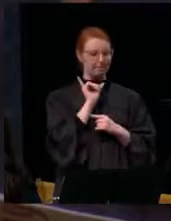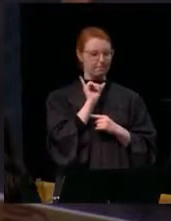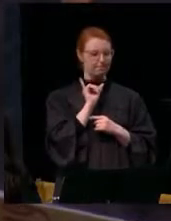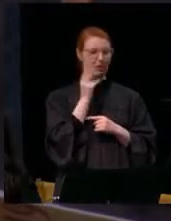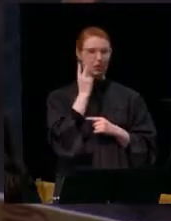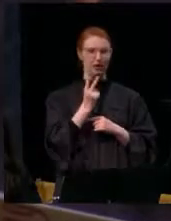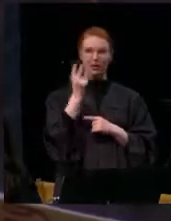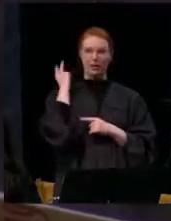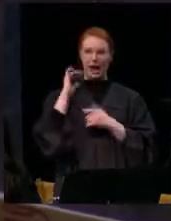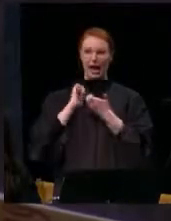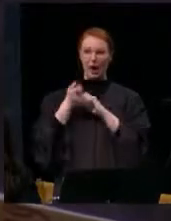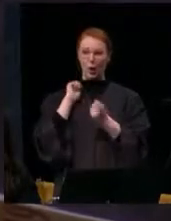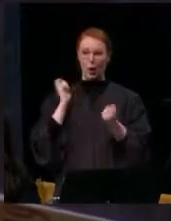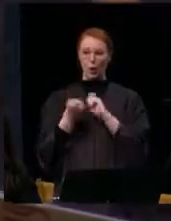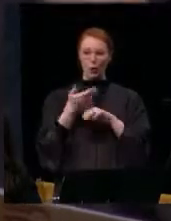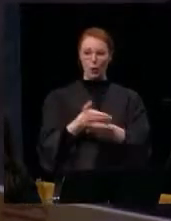guidance.